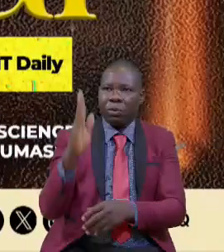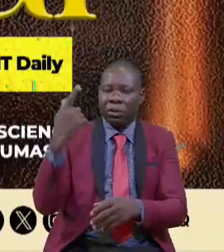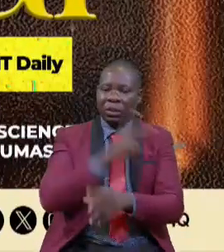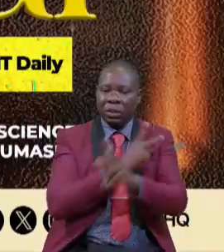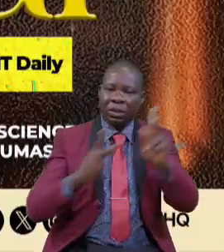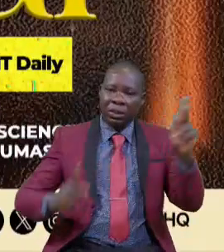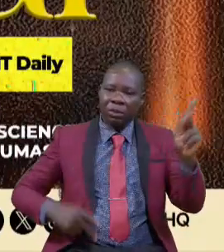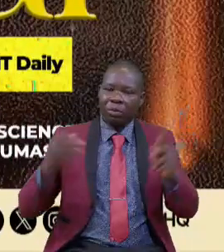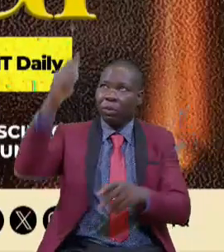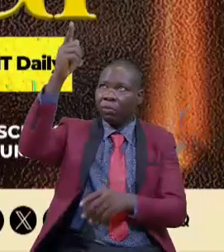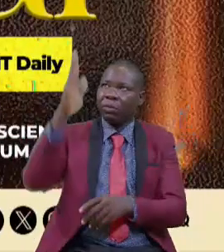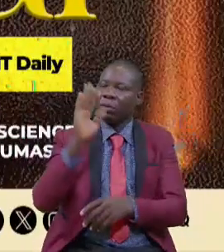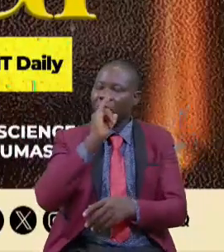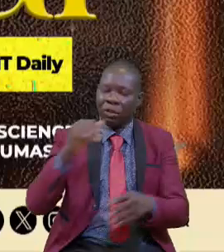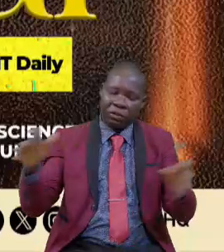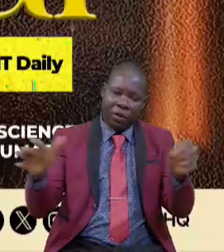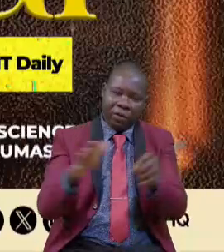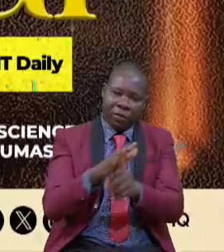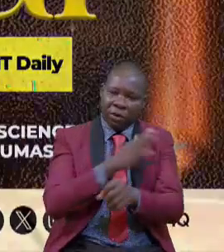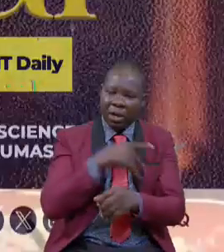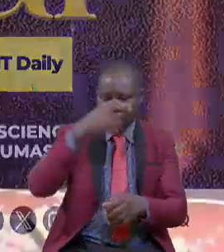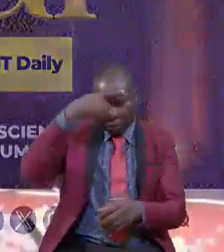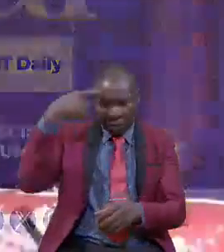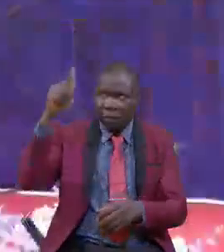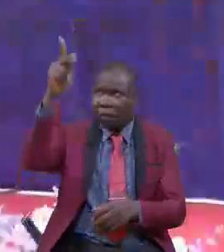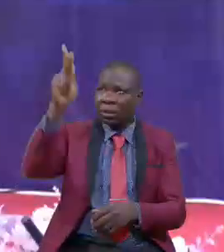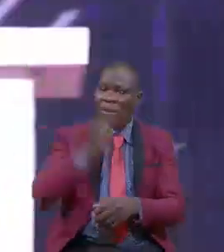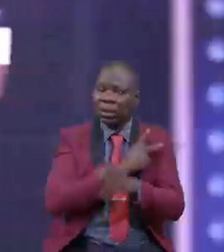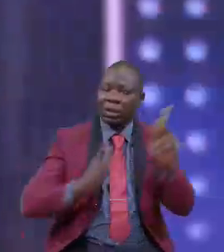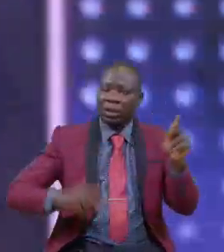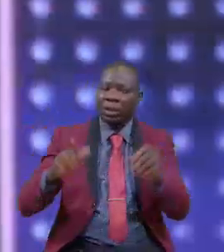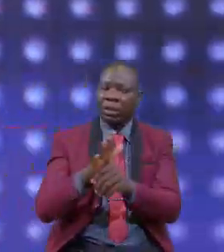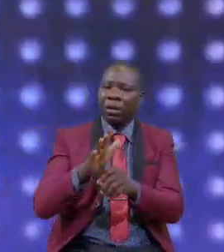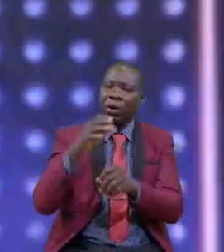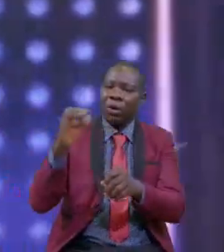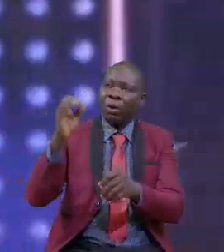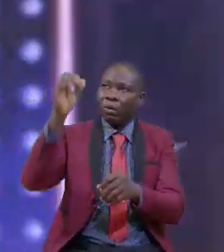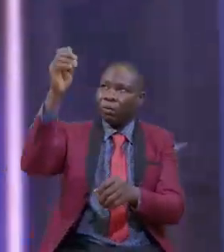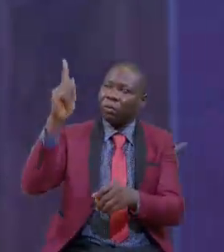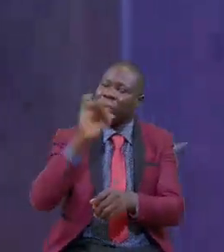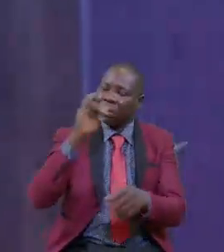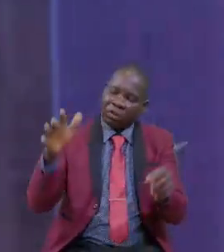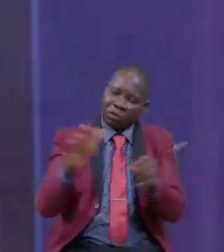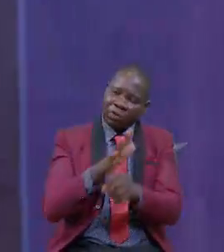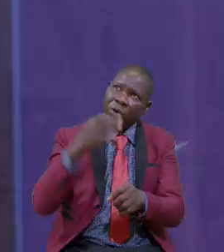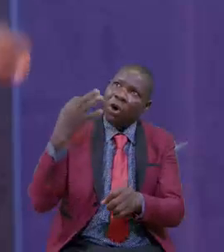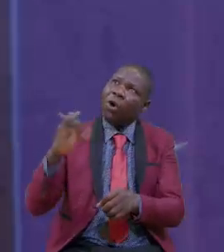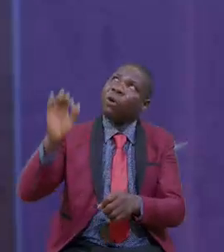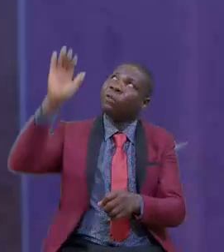And because the kingdom of God is full, of his fullness have we